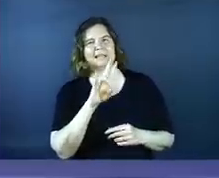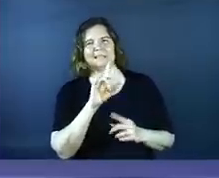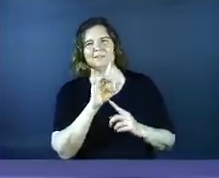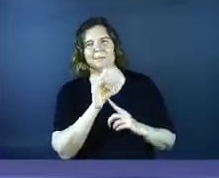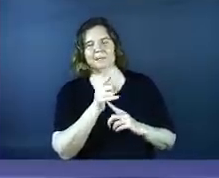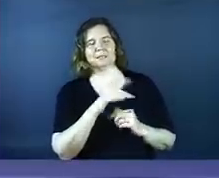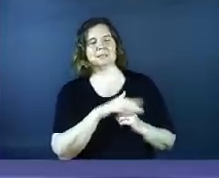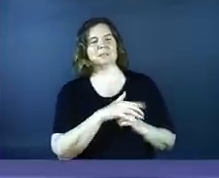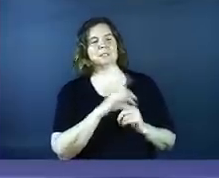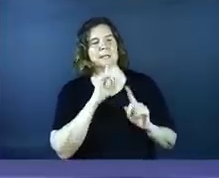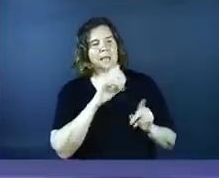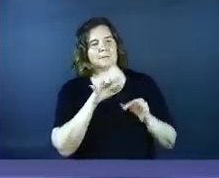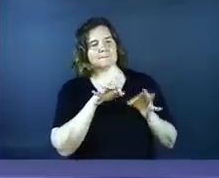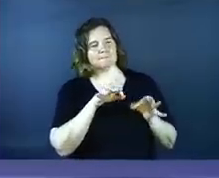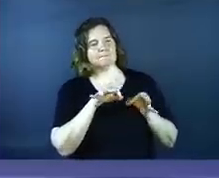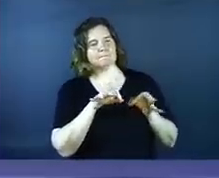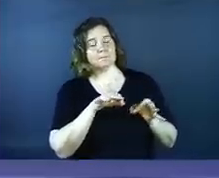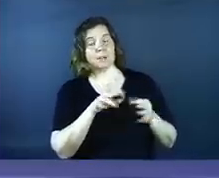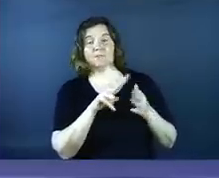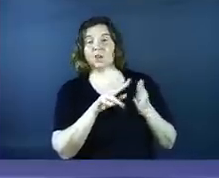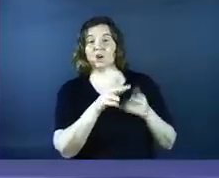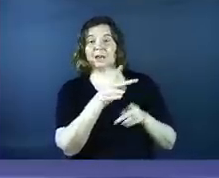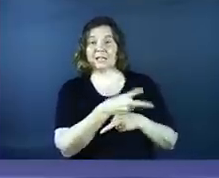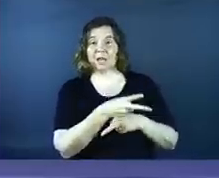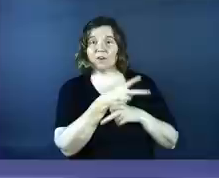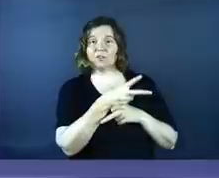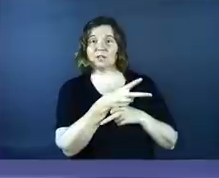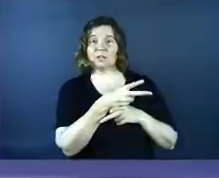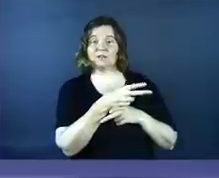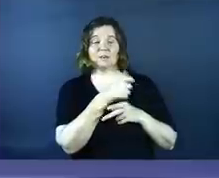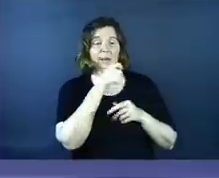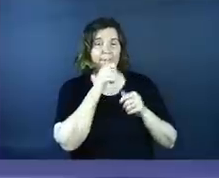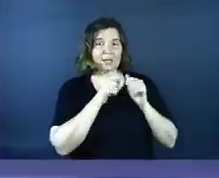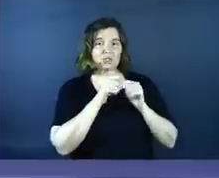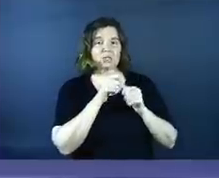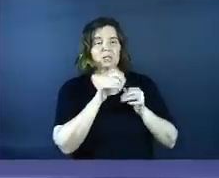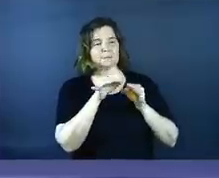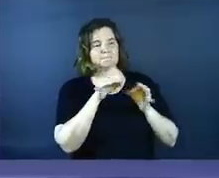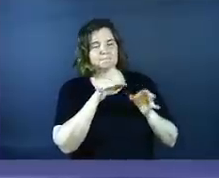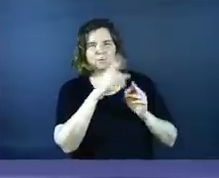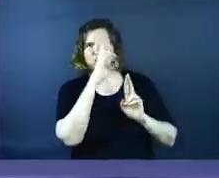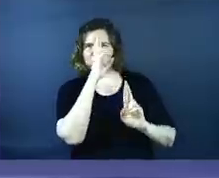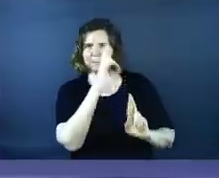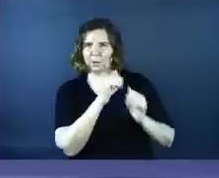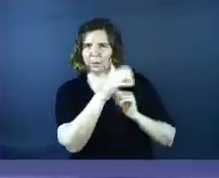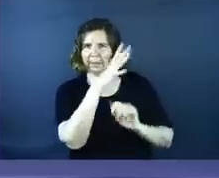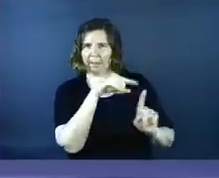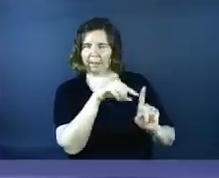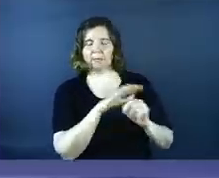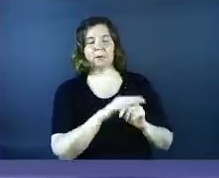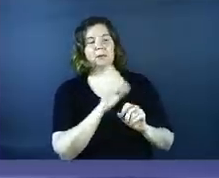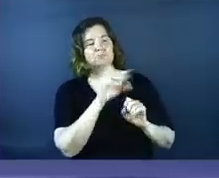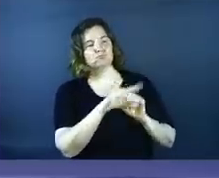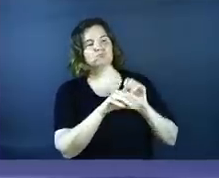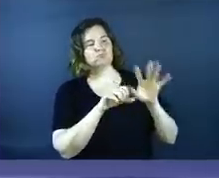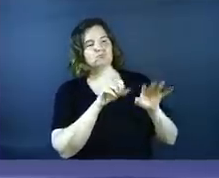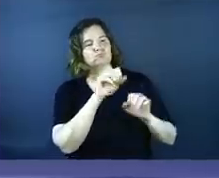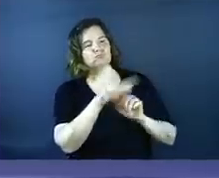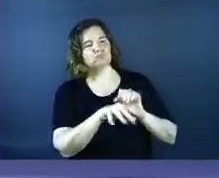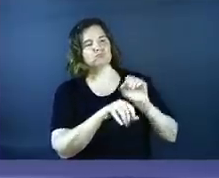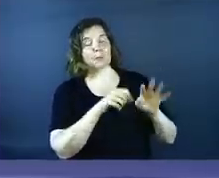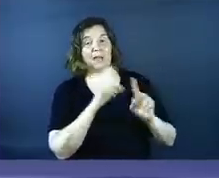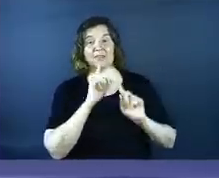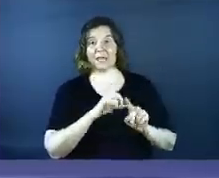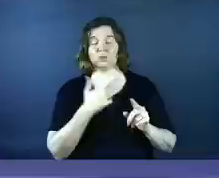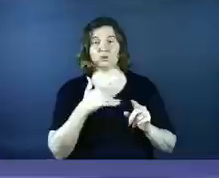7 or 8 minutes answers the guy very, very carefully, very patiently, is very respectful with the guy and gives him this big long answer, and the